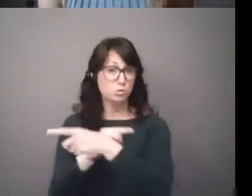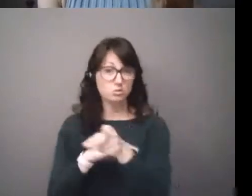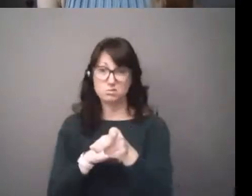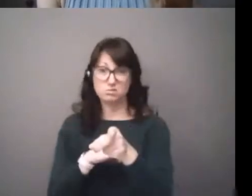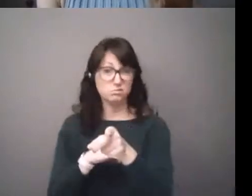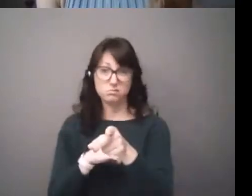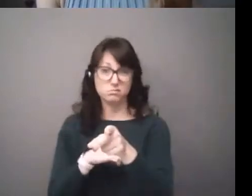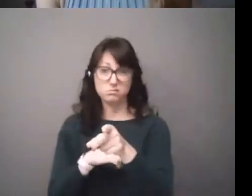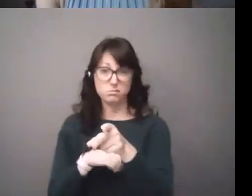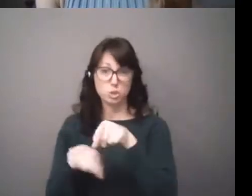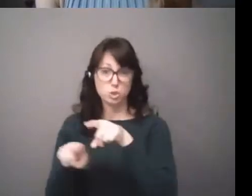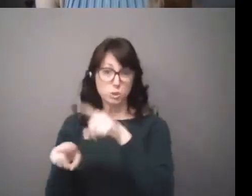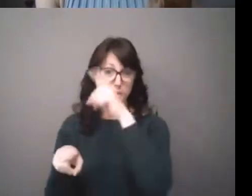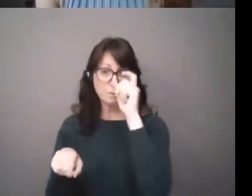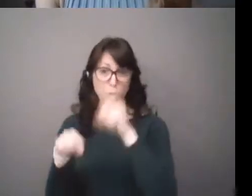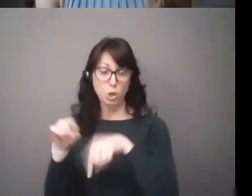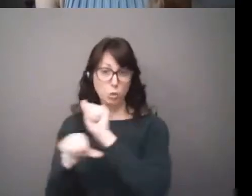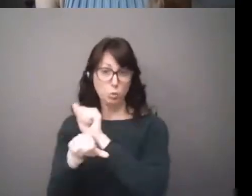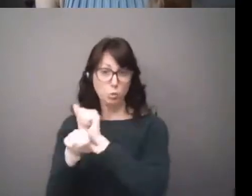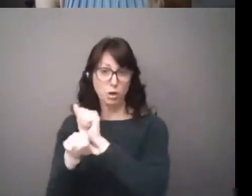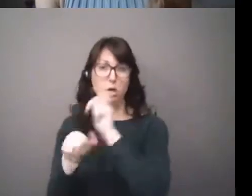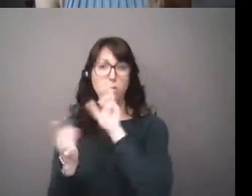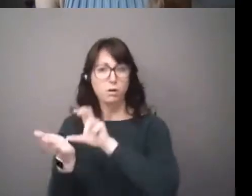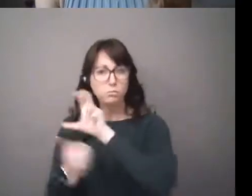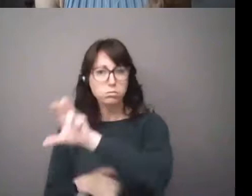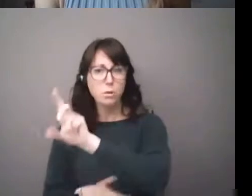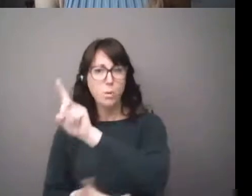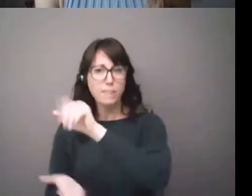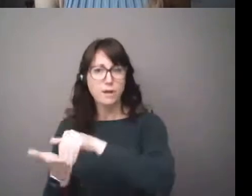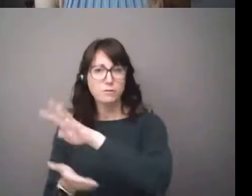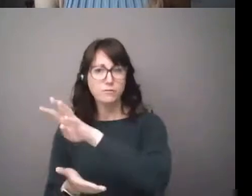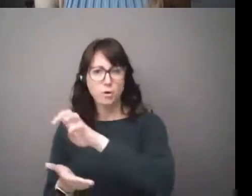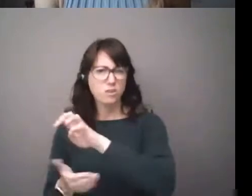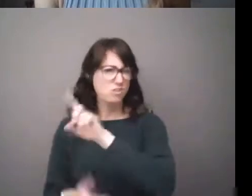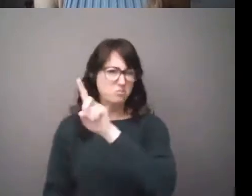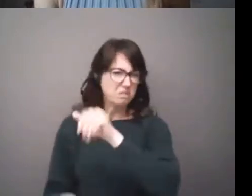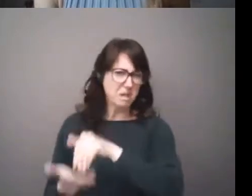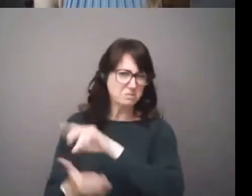get $1,400 or $1,700 a month